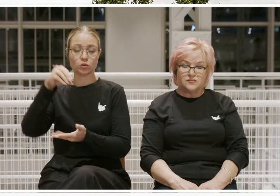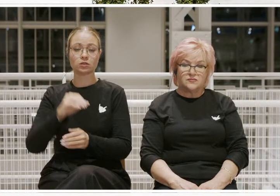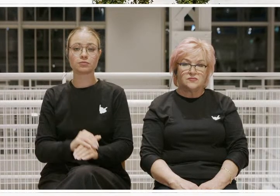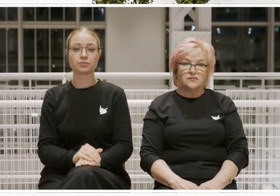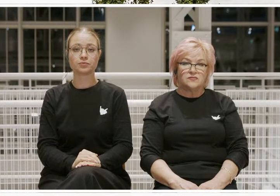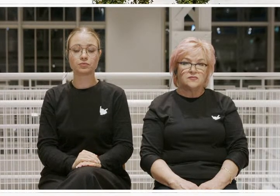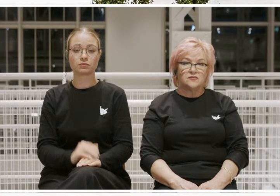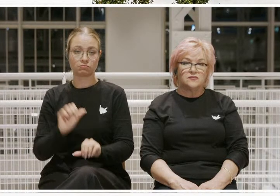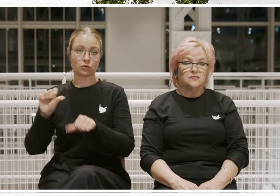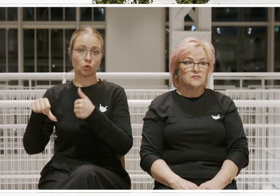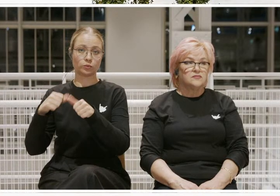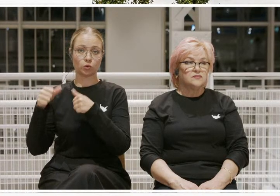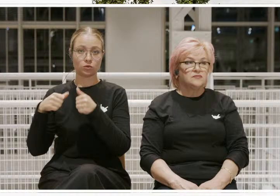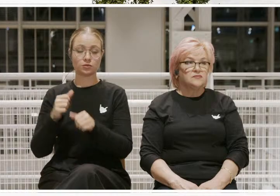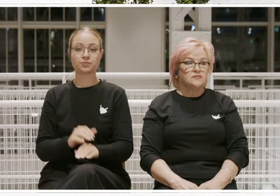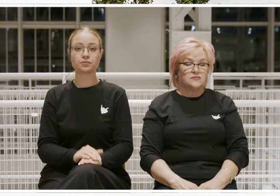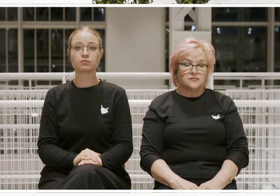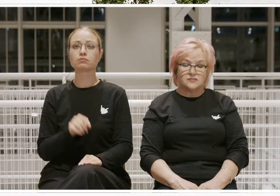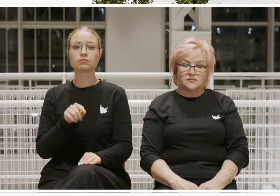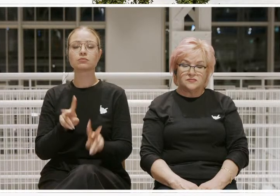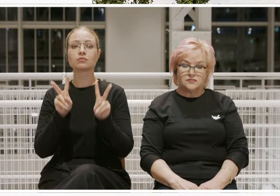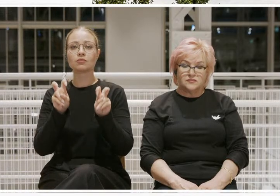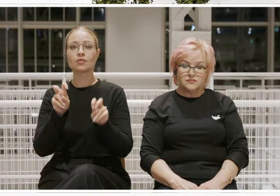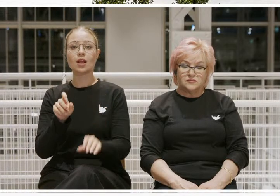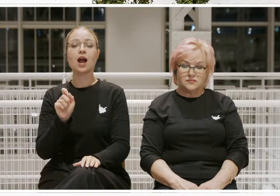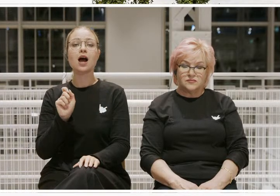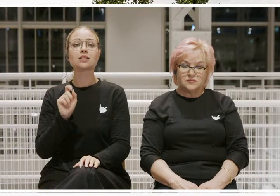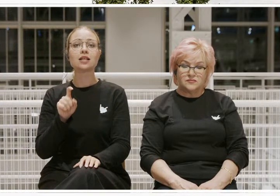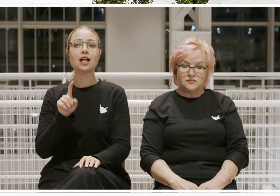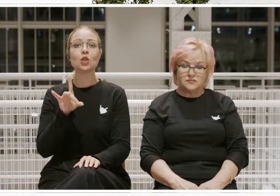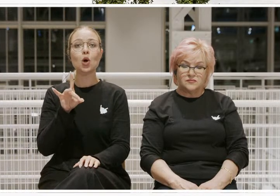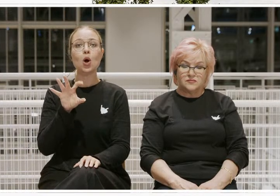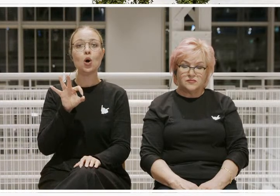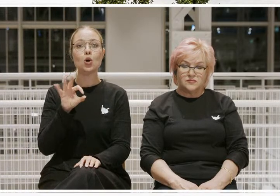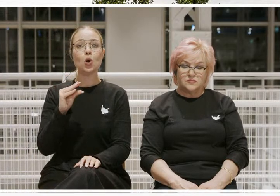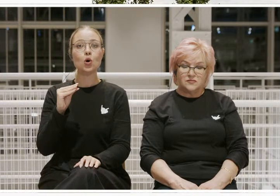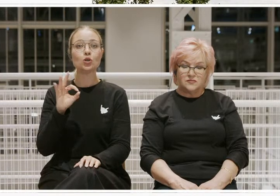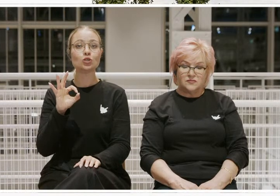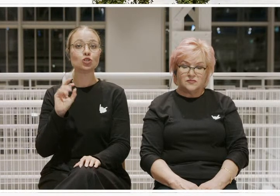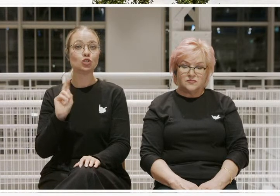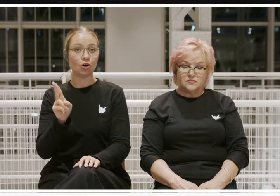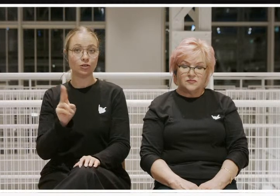Horn, located in Akşemseddin Park between Balat Hospital and the ferry dock.